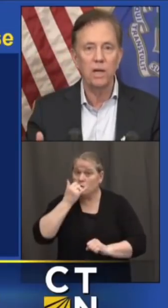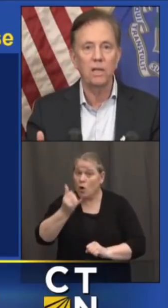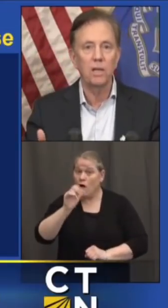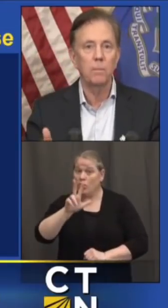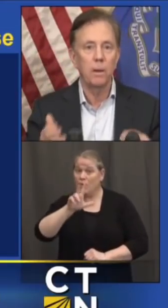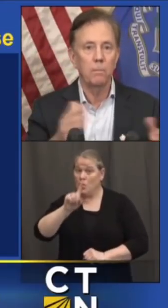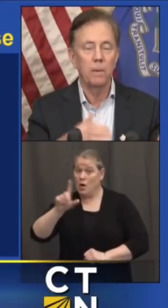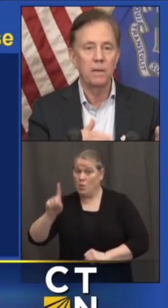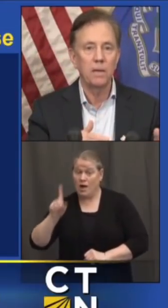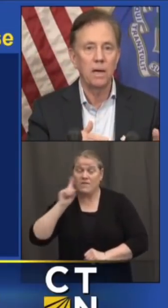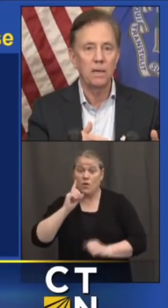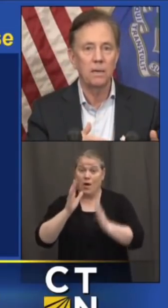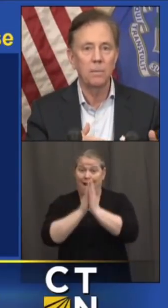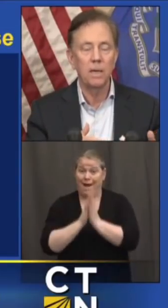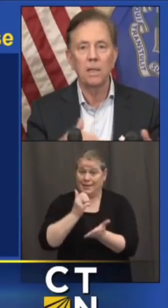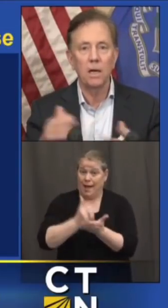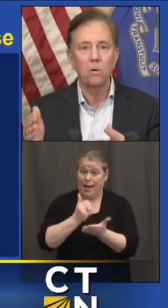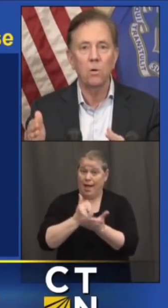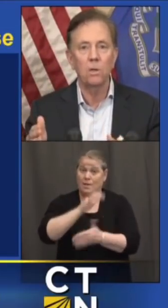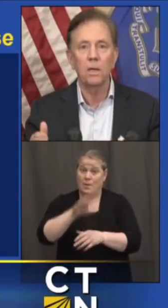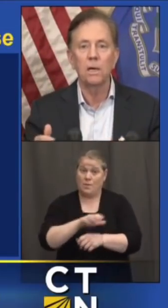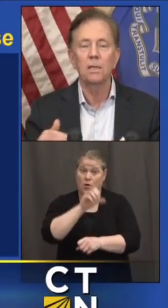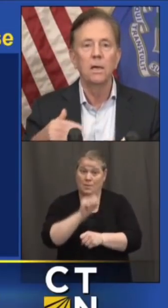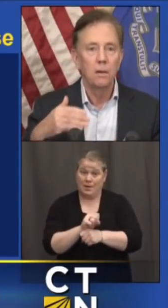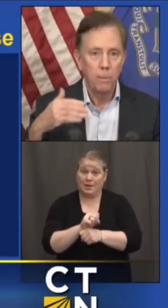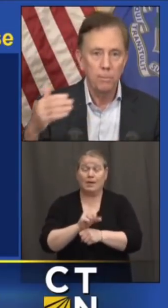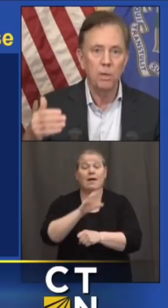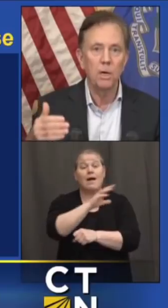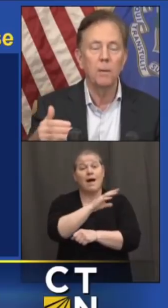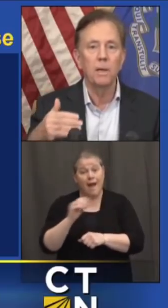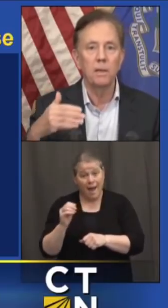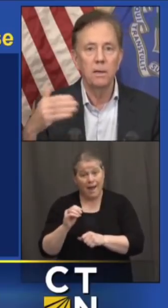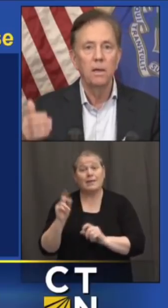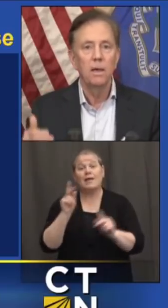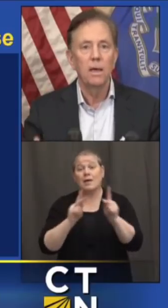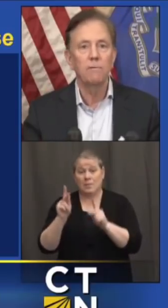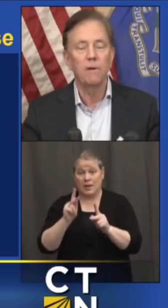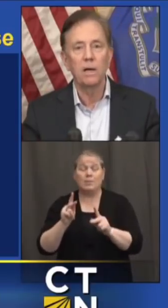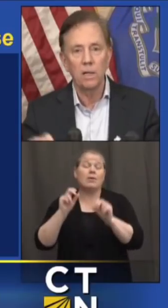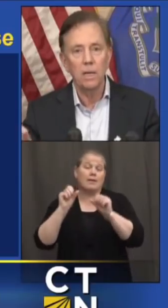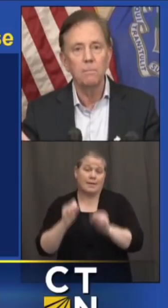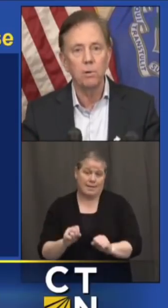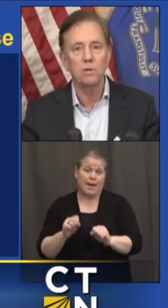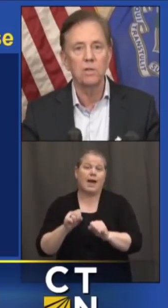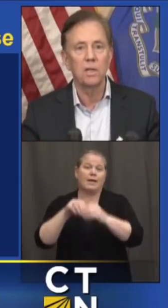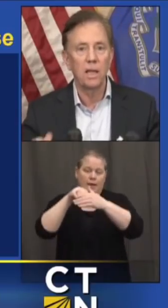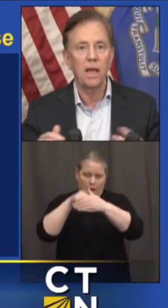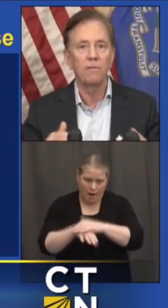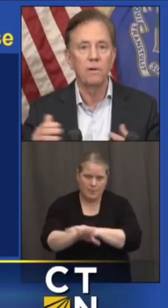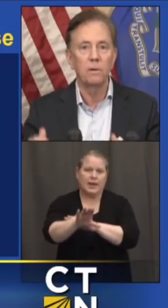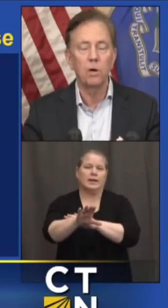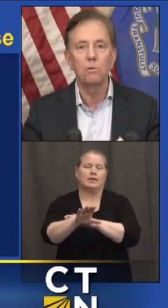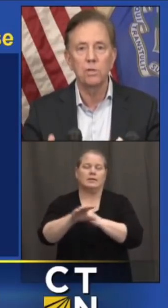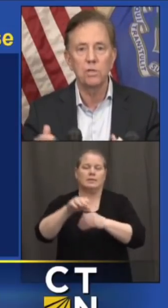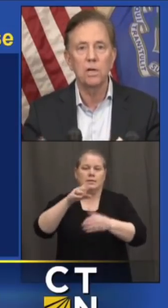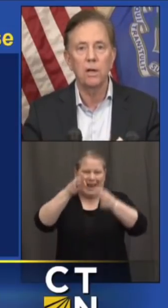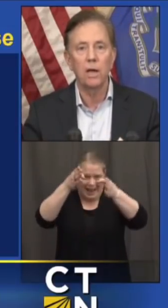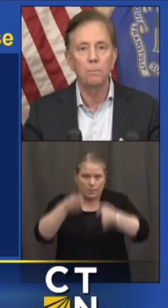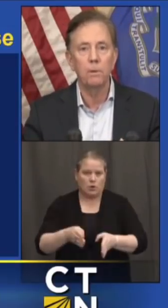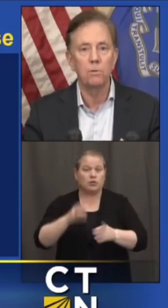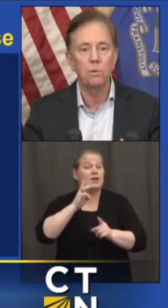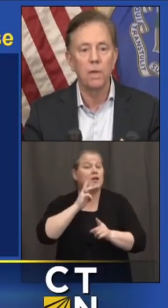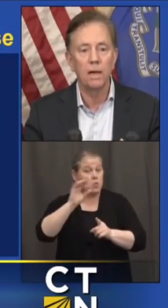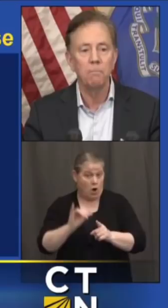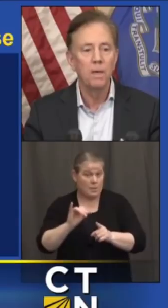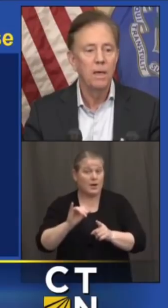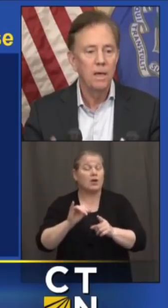whole mentality about not inline, online, people can come in and file in person. They have coaches there to